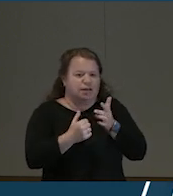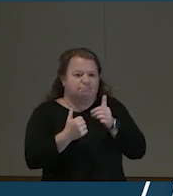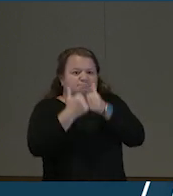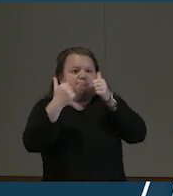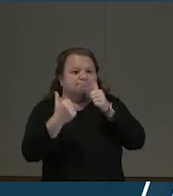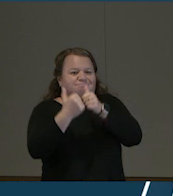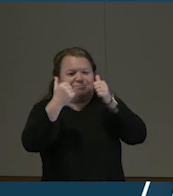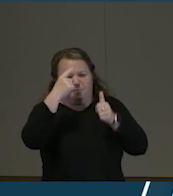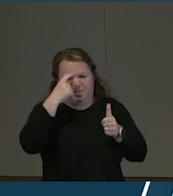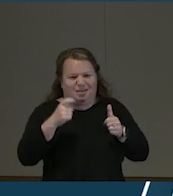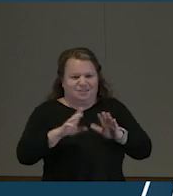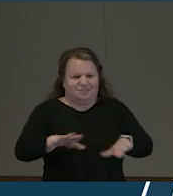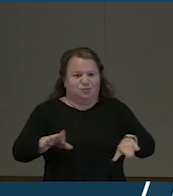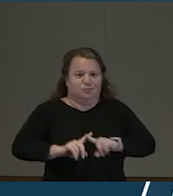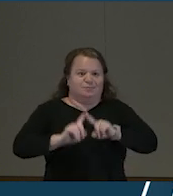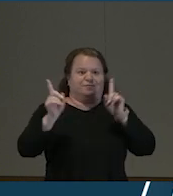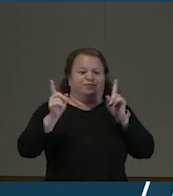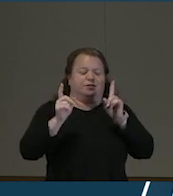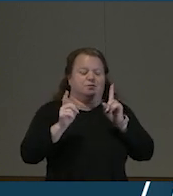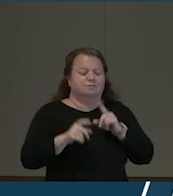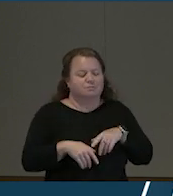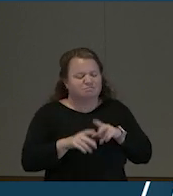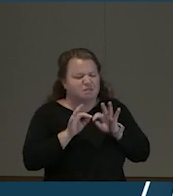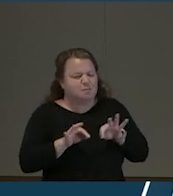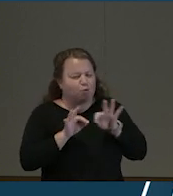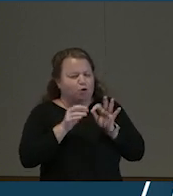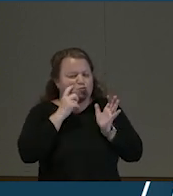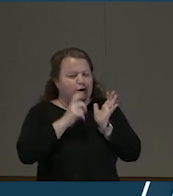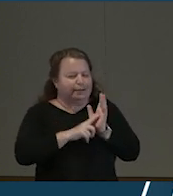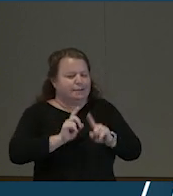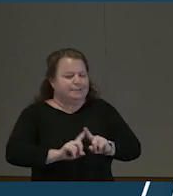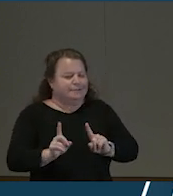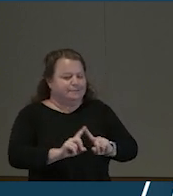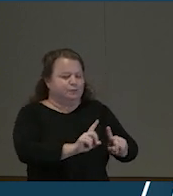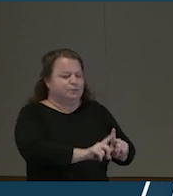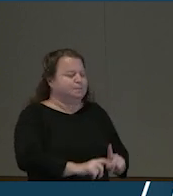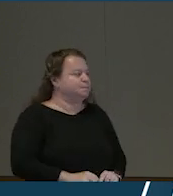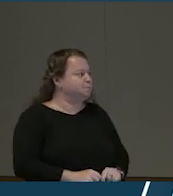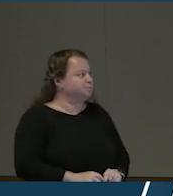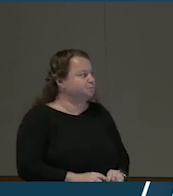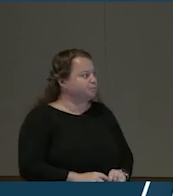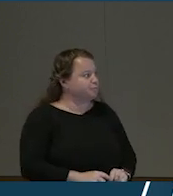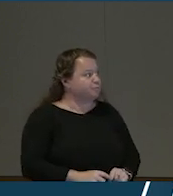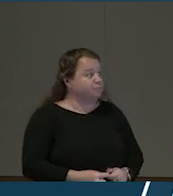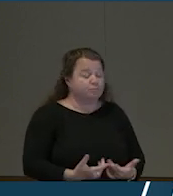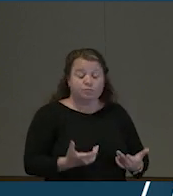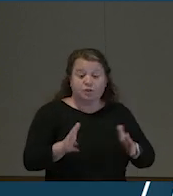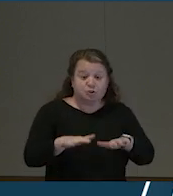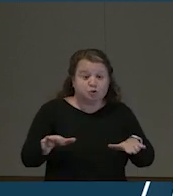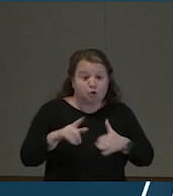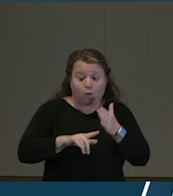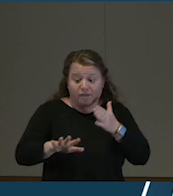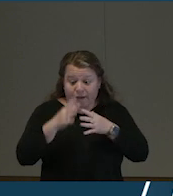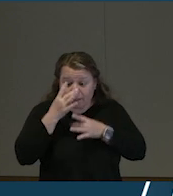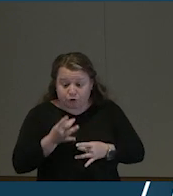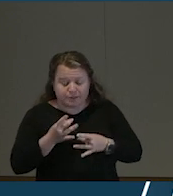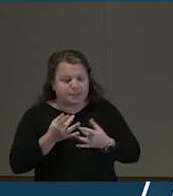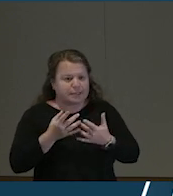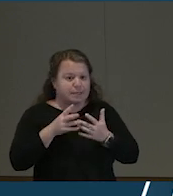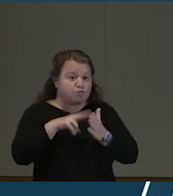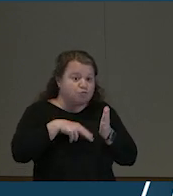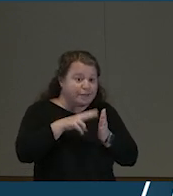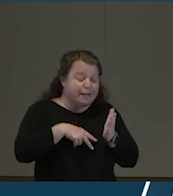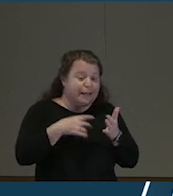completely opposite in that way. So it's important to recognize that. So what are their interests? Do they like to read, play with